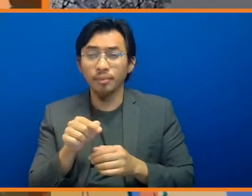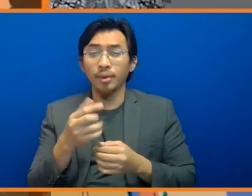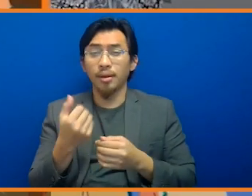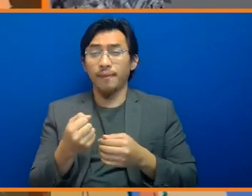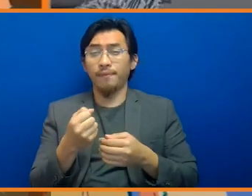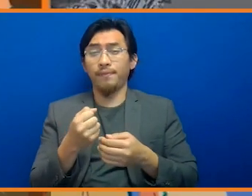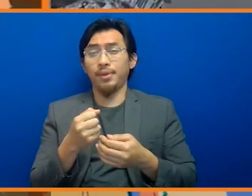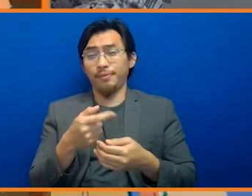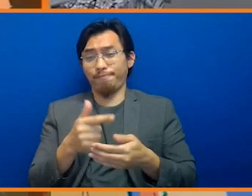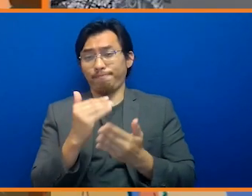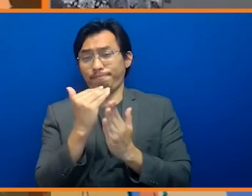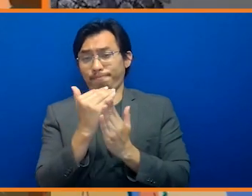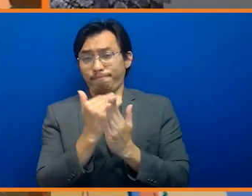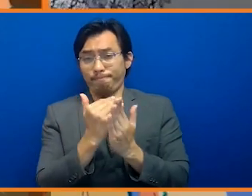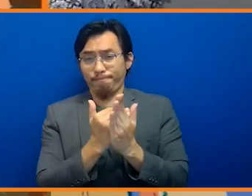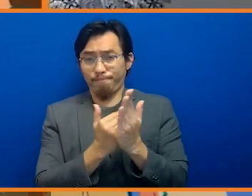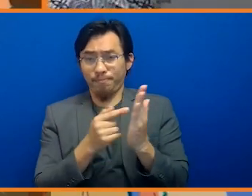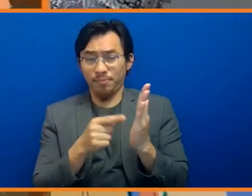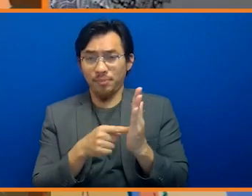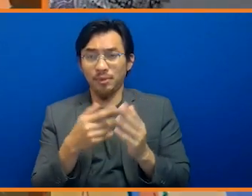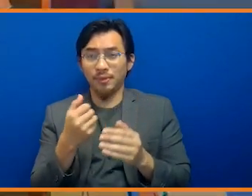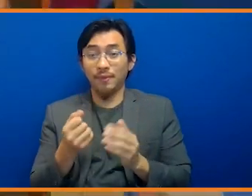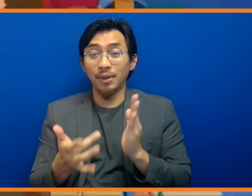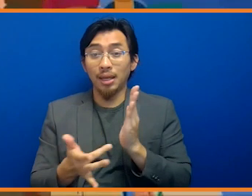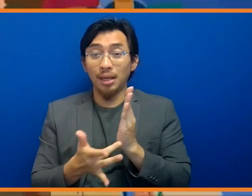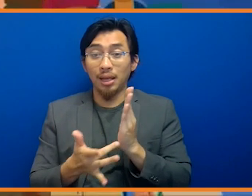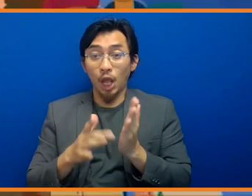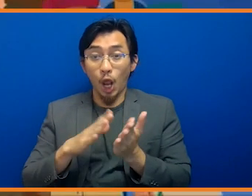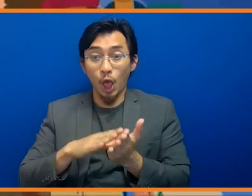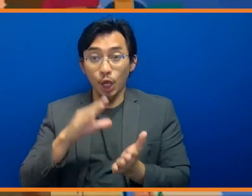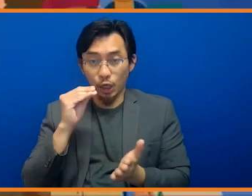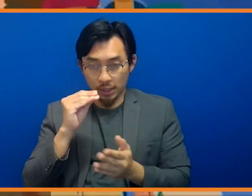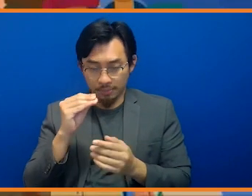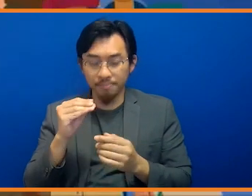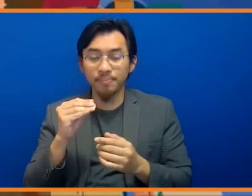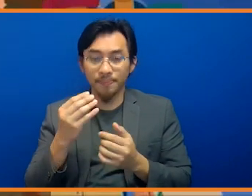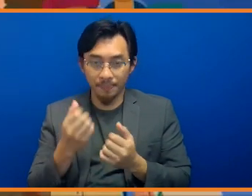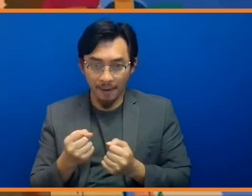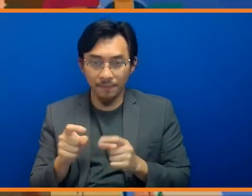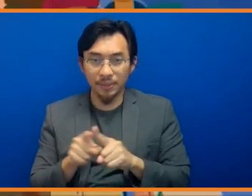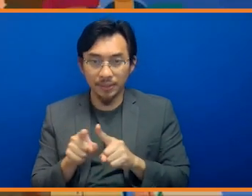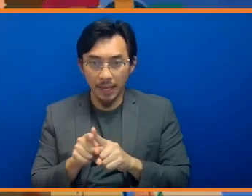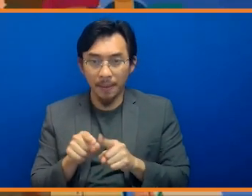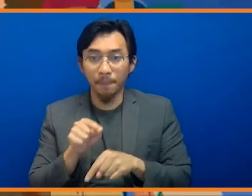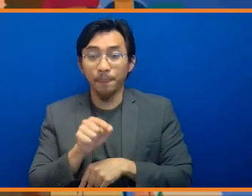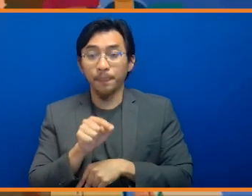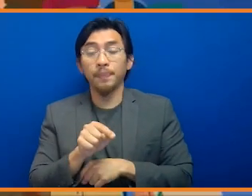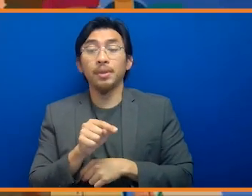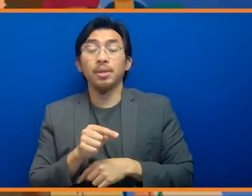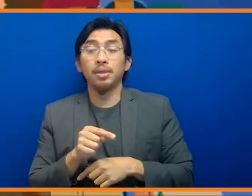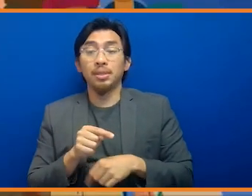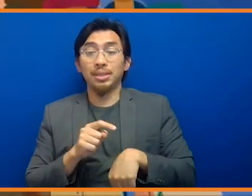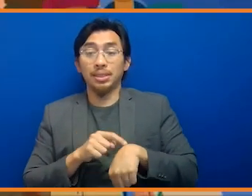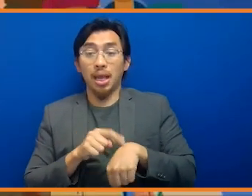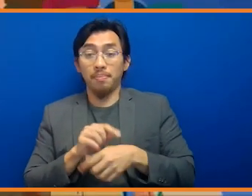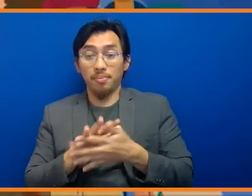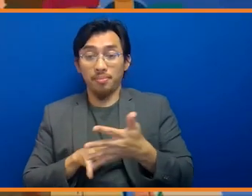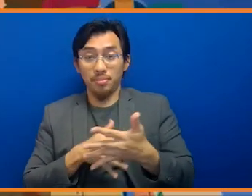it on the e-learning as well. It's fine, we can put it there. Yeah, this is the